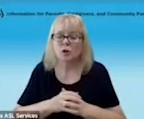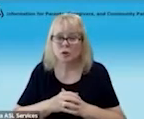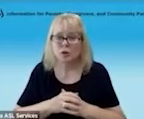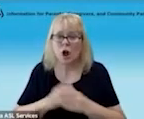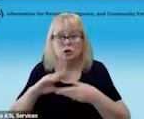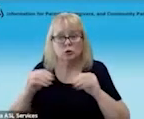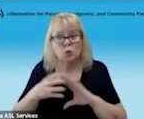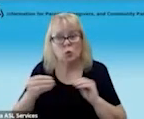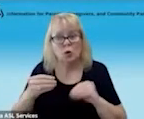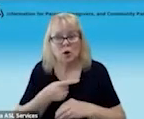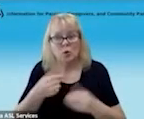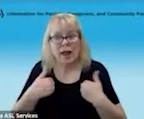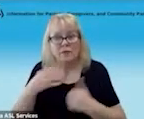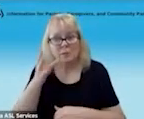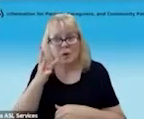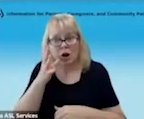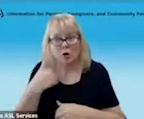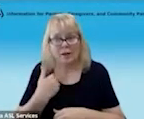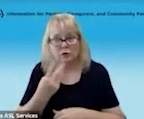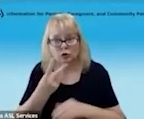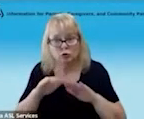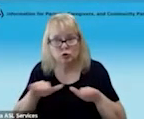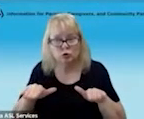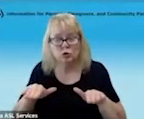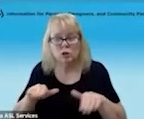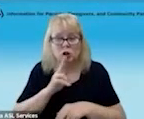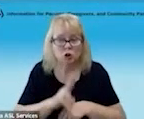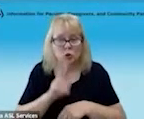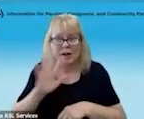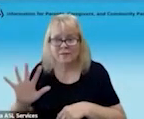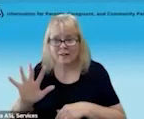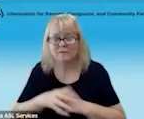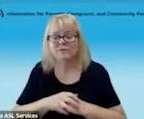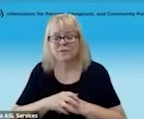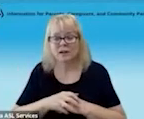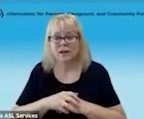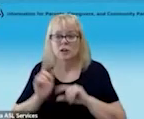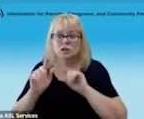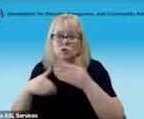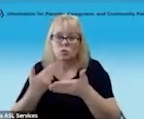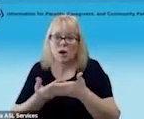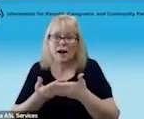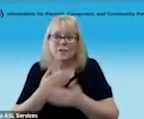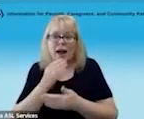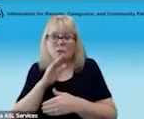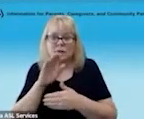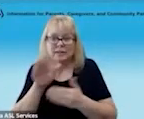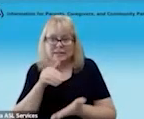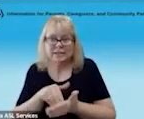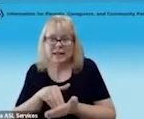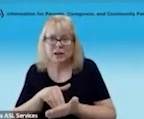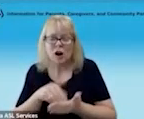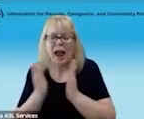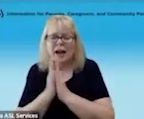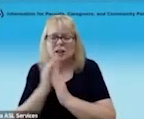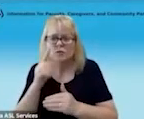social media, after-school youth program, co-location of services, and more. I just want to share you with you a